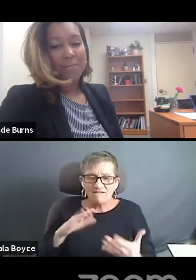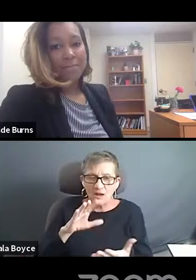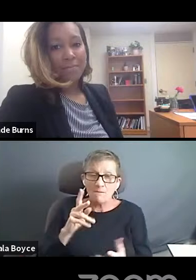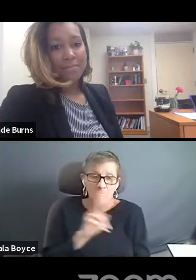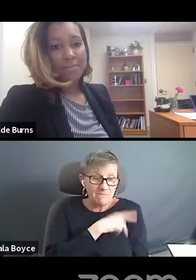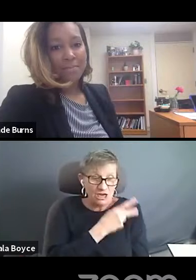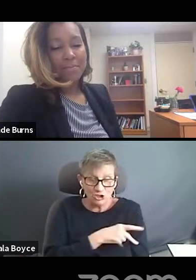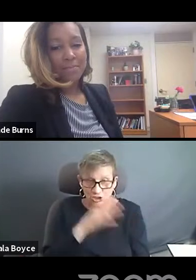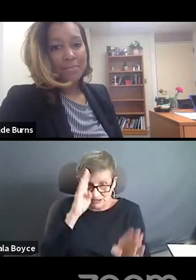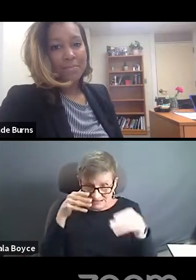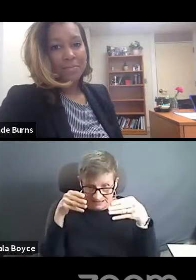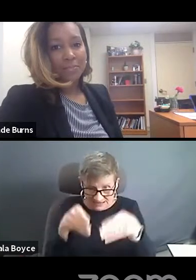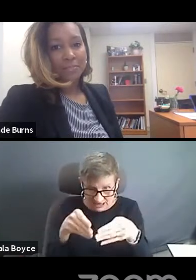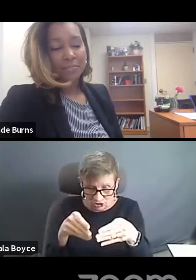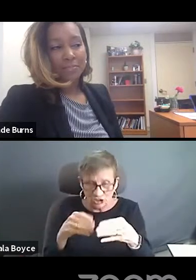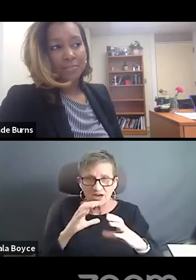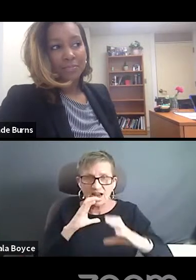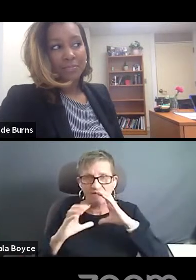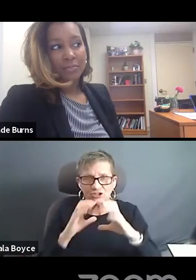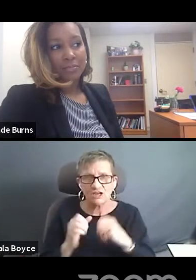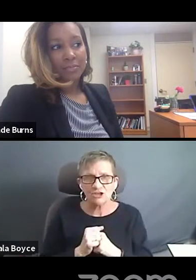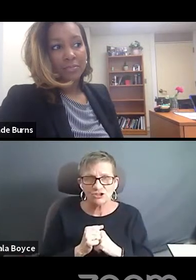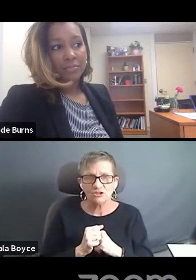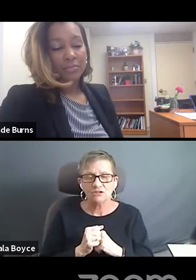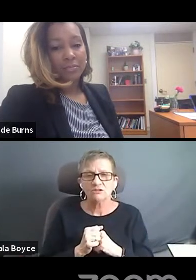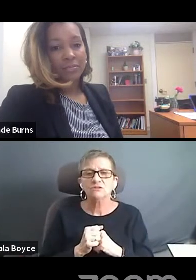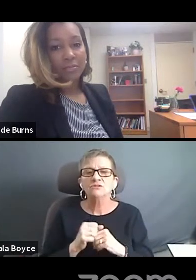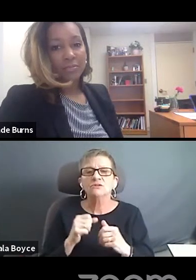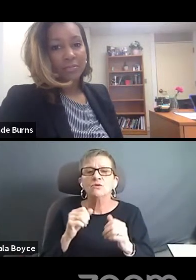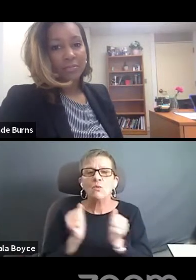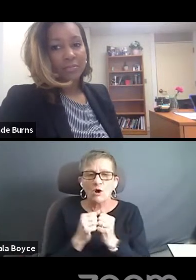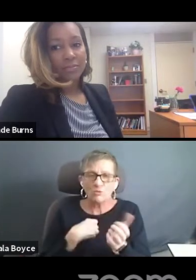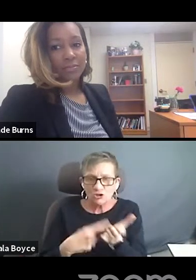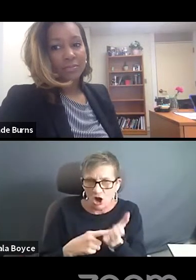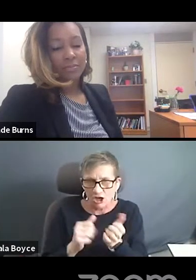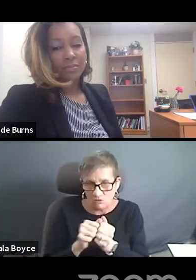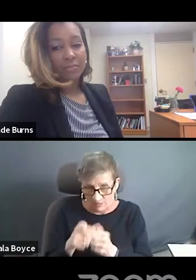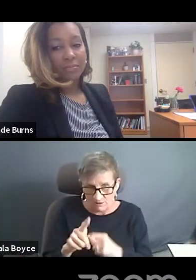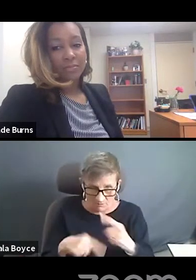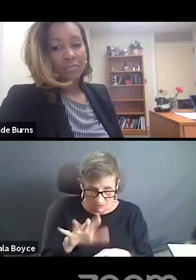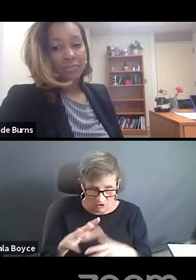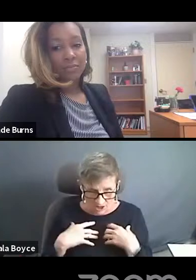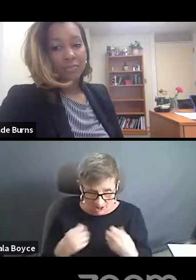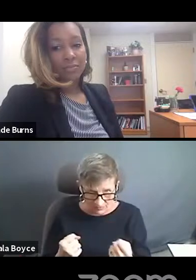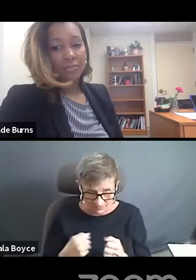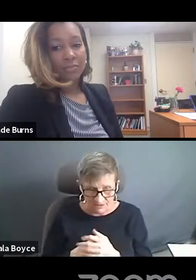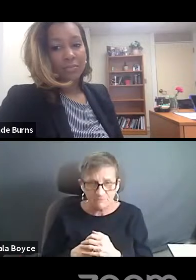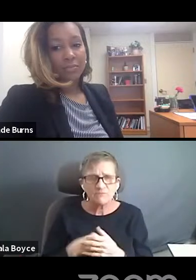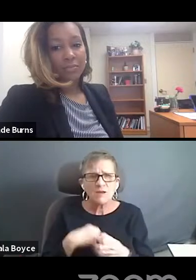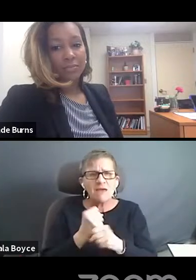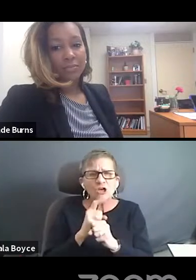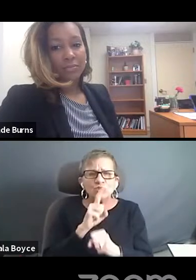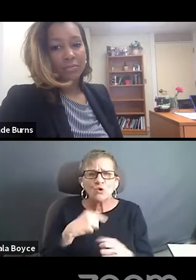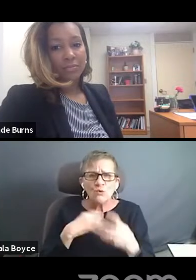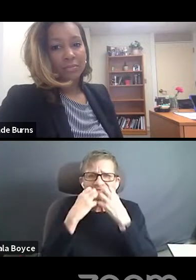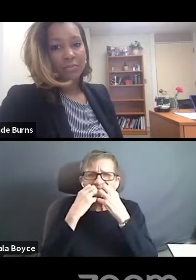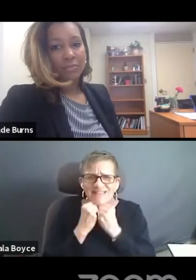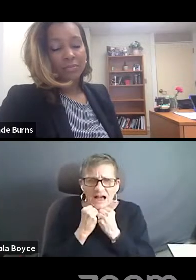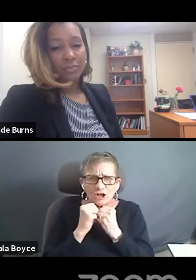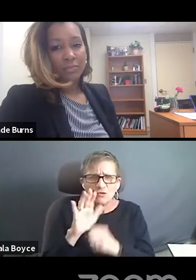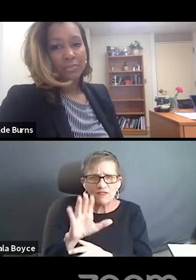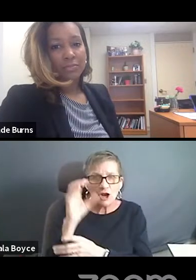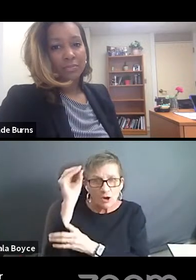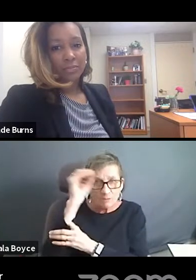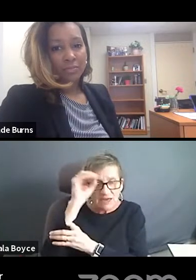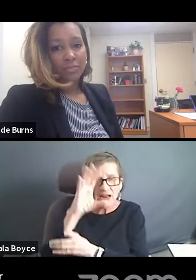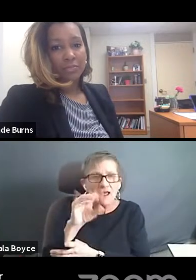conversations with our patients when we're talking to them about their health. Making sure that we value their opinion and their